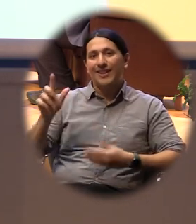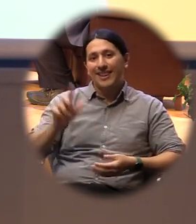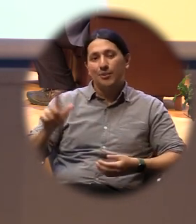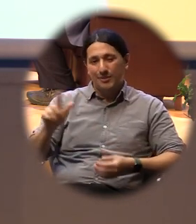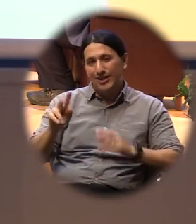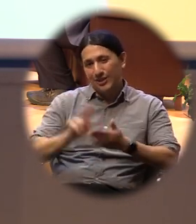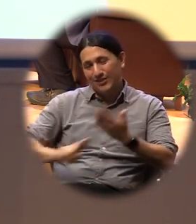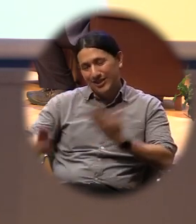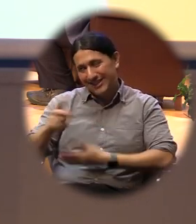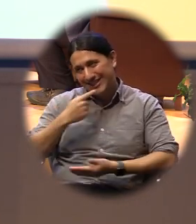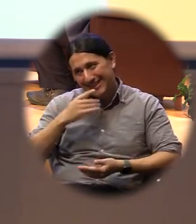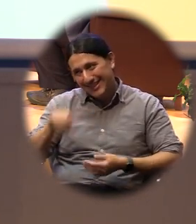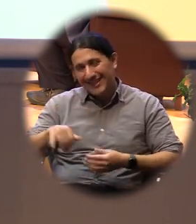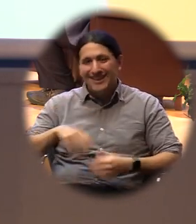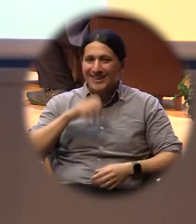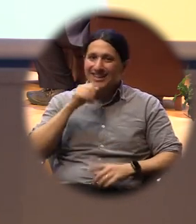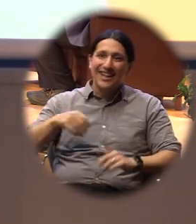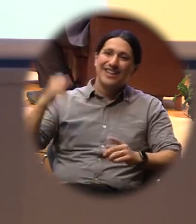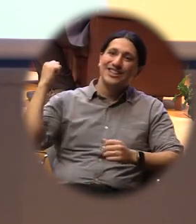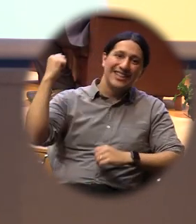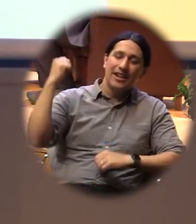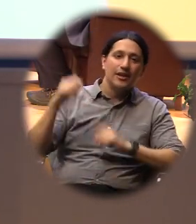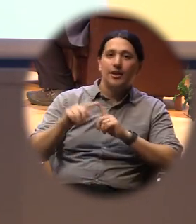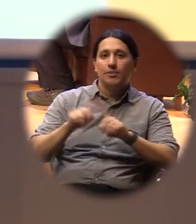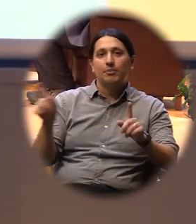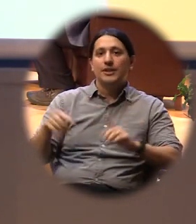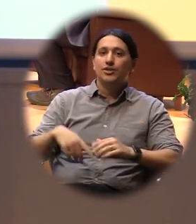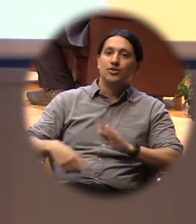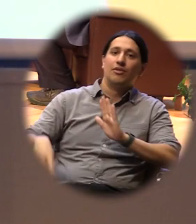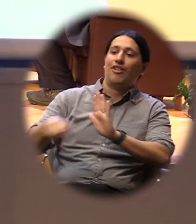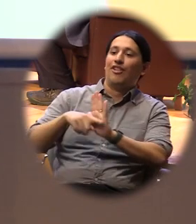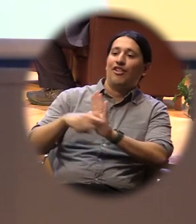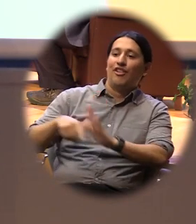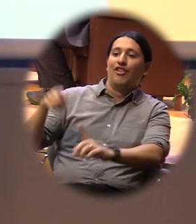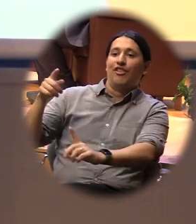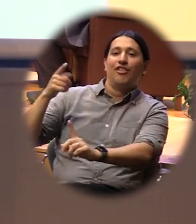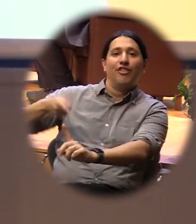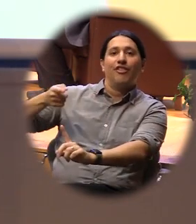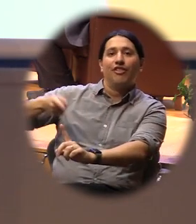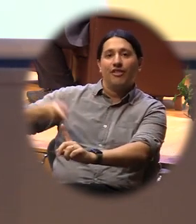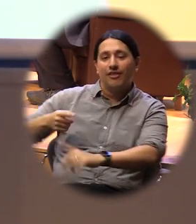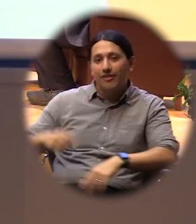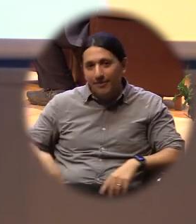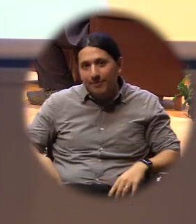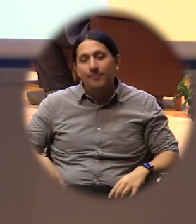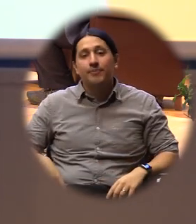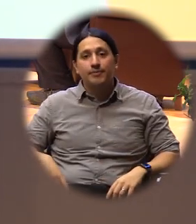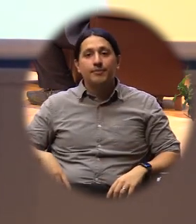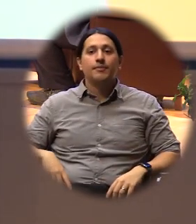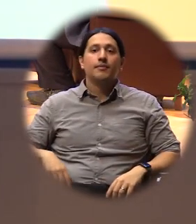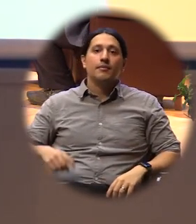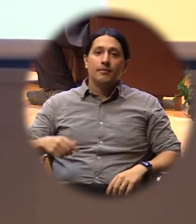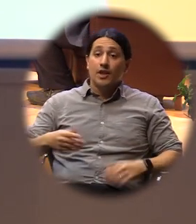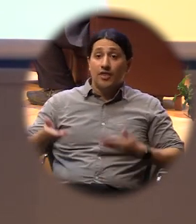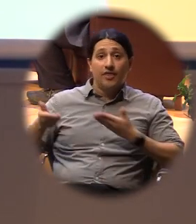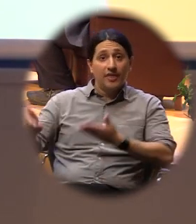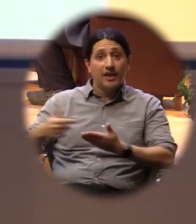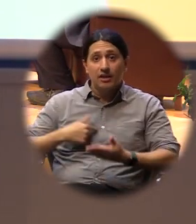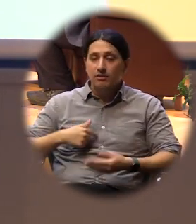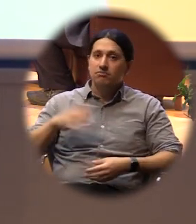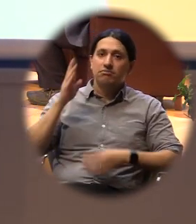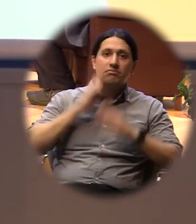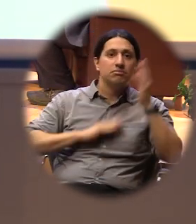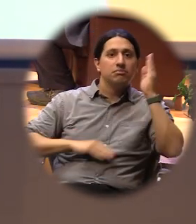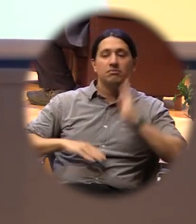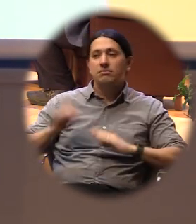that was not a shout out, that was to drag them. And while I was there, I endured violence and harassment around